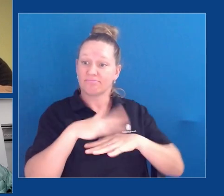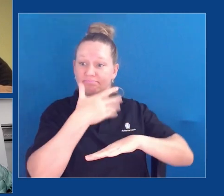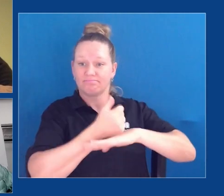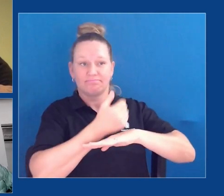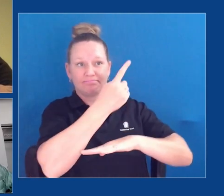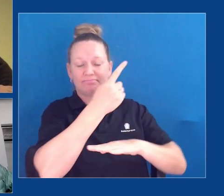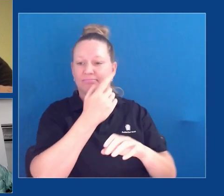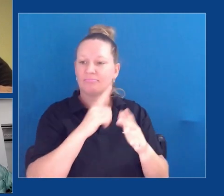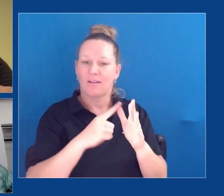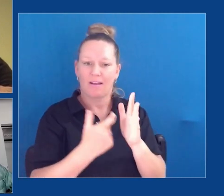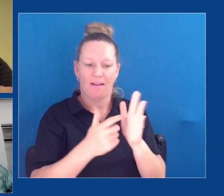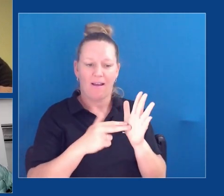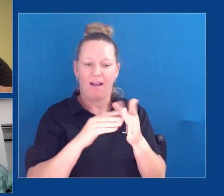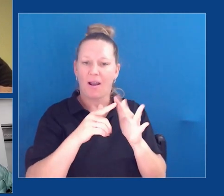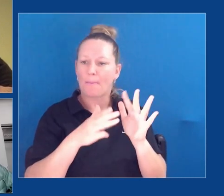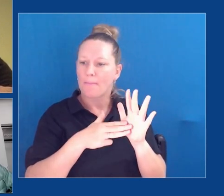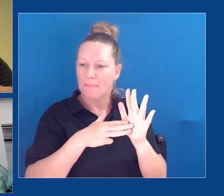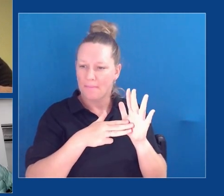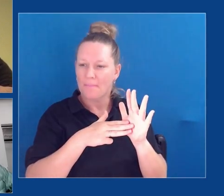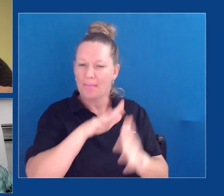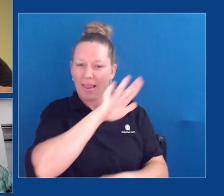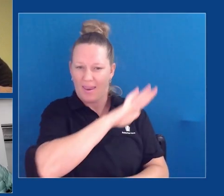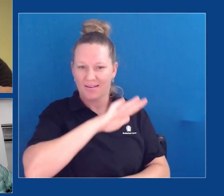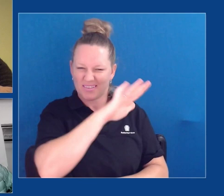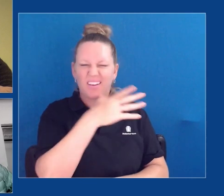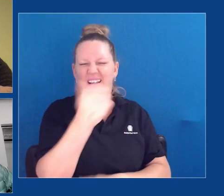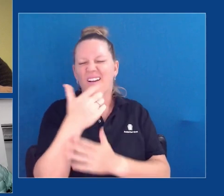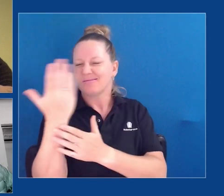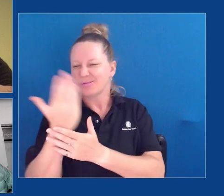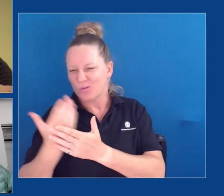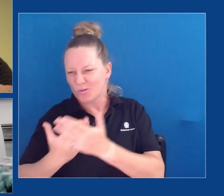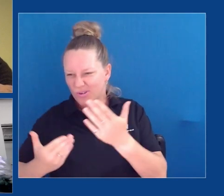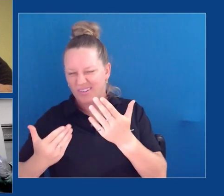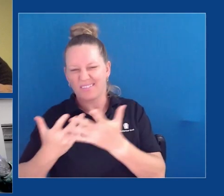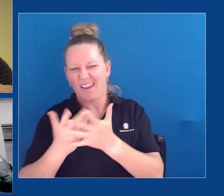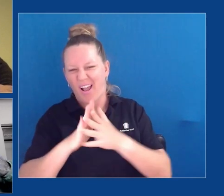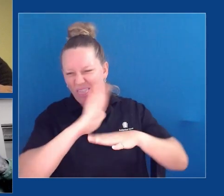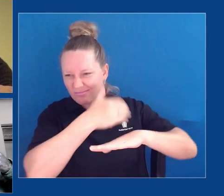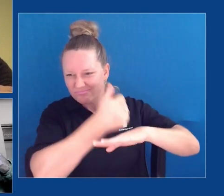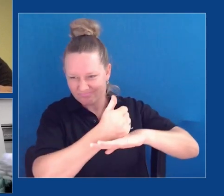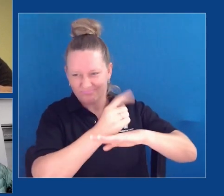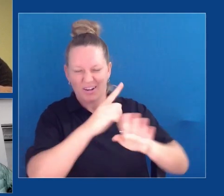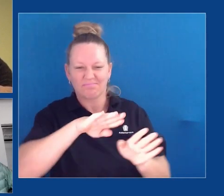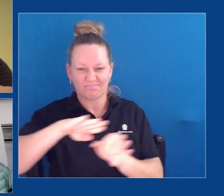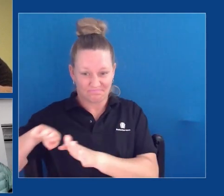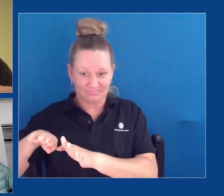story about how that started and why it started that we will get in today. But firstly, to introduce our